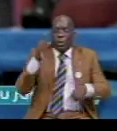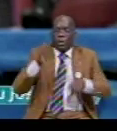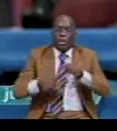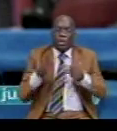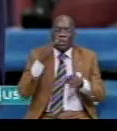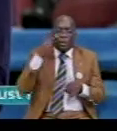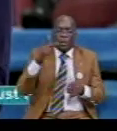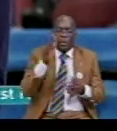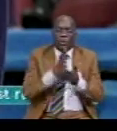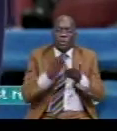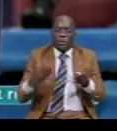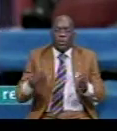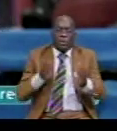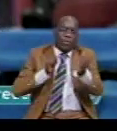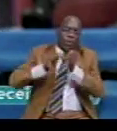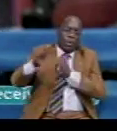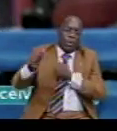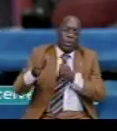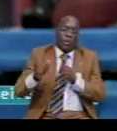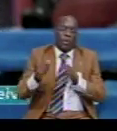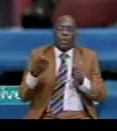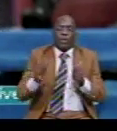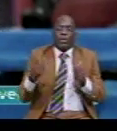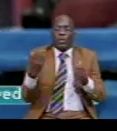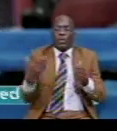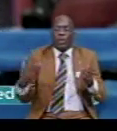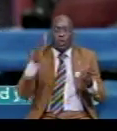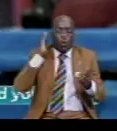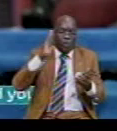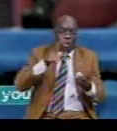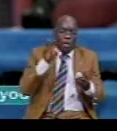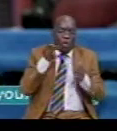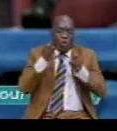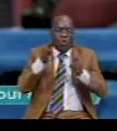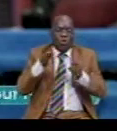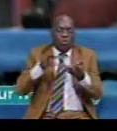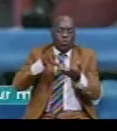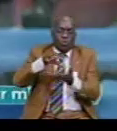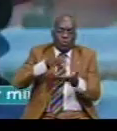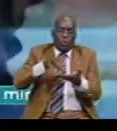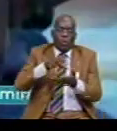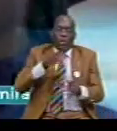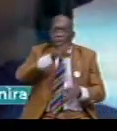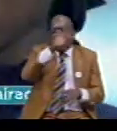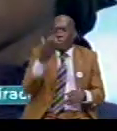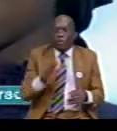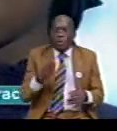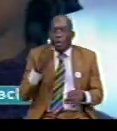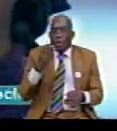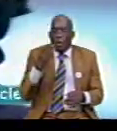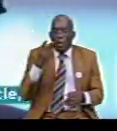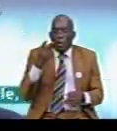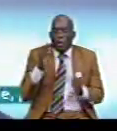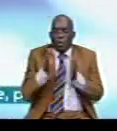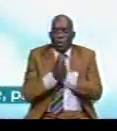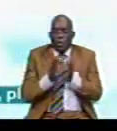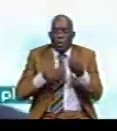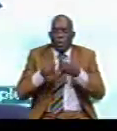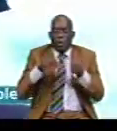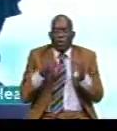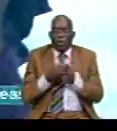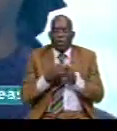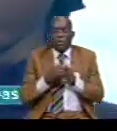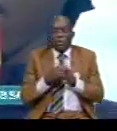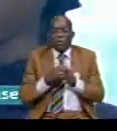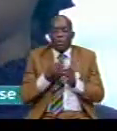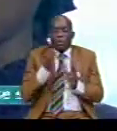glasses. So it's something I never prayed about because since I had my glasses on, so I decided not to just